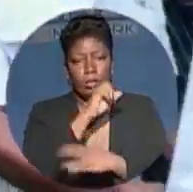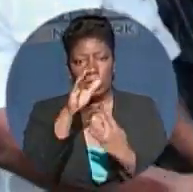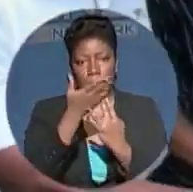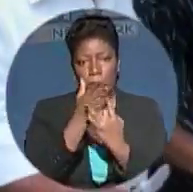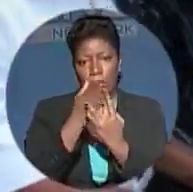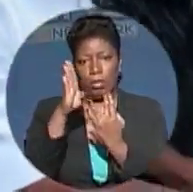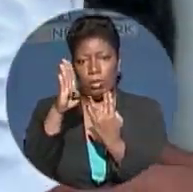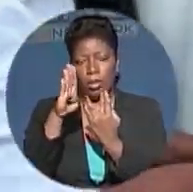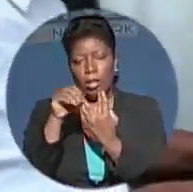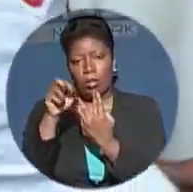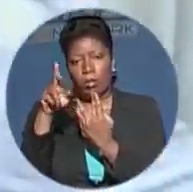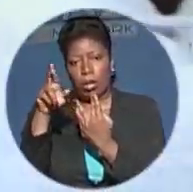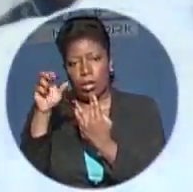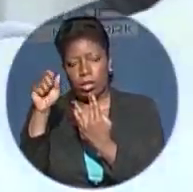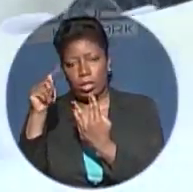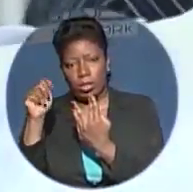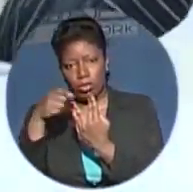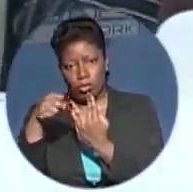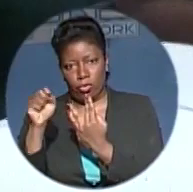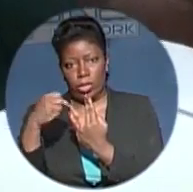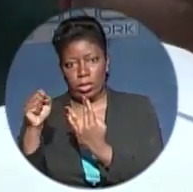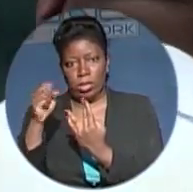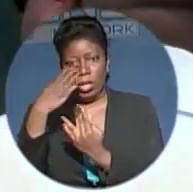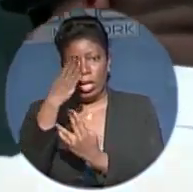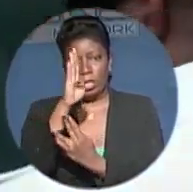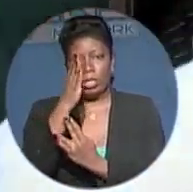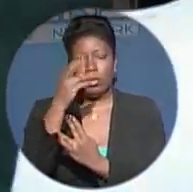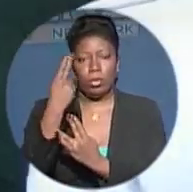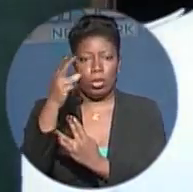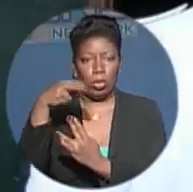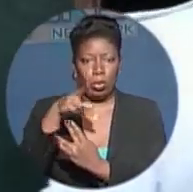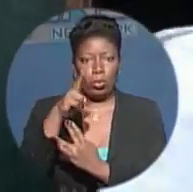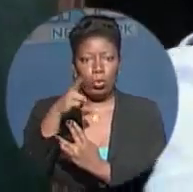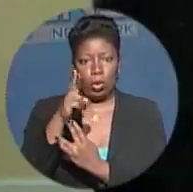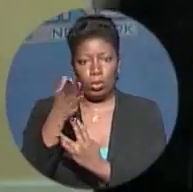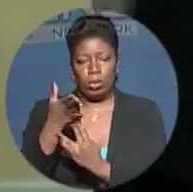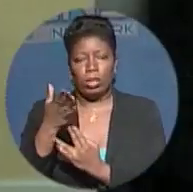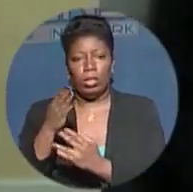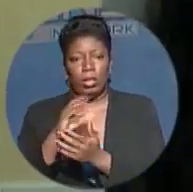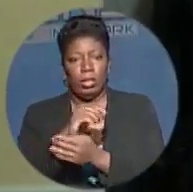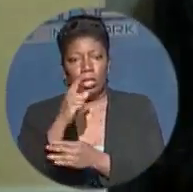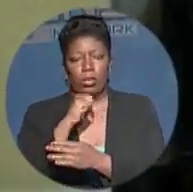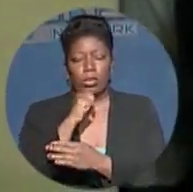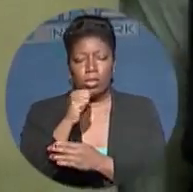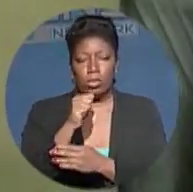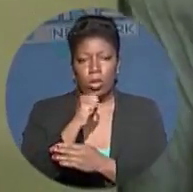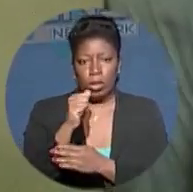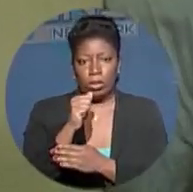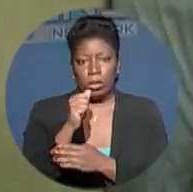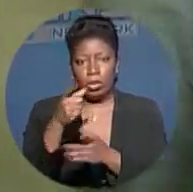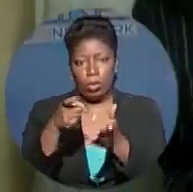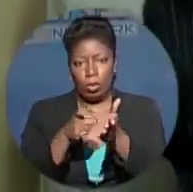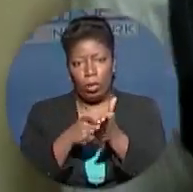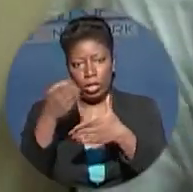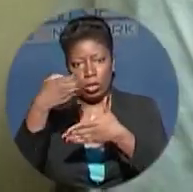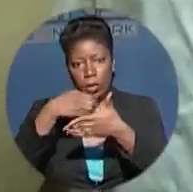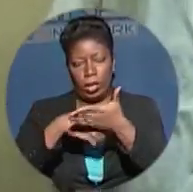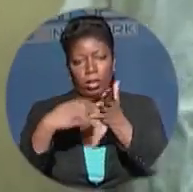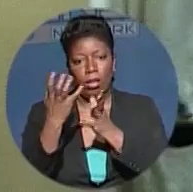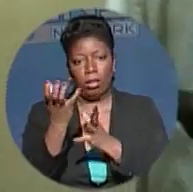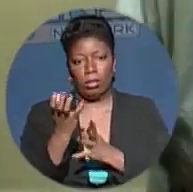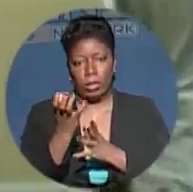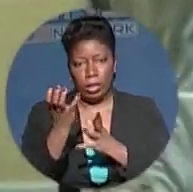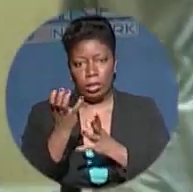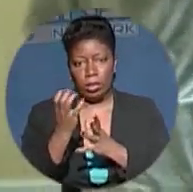Market Street and Blue Hill Road with multiple gunshot injuries to the body. Russell was not required to enter a plea and was not represented by